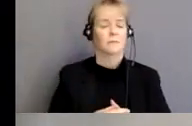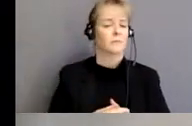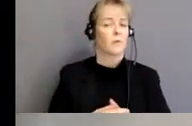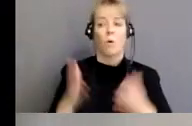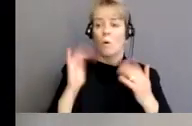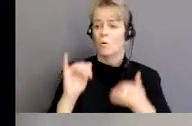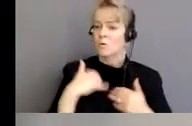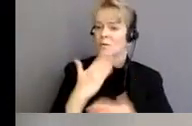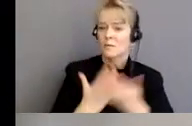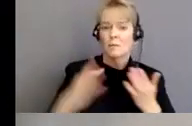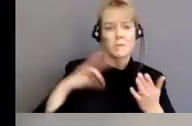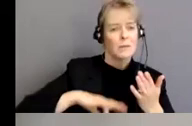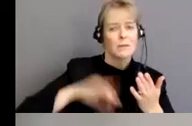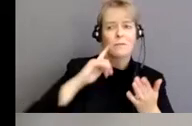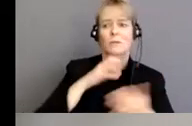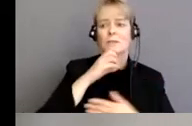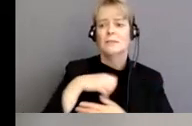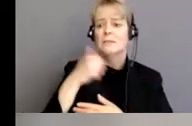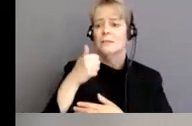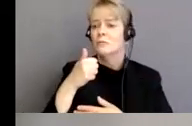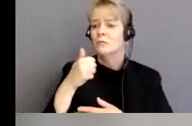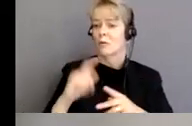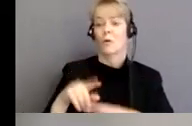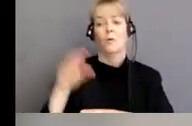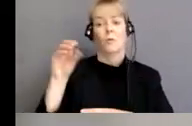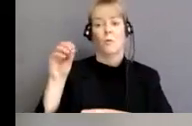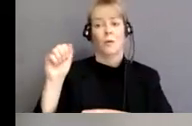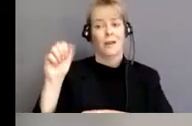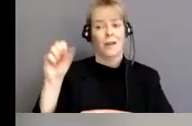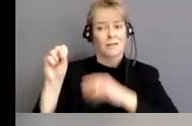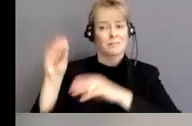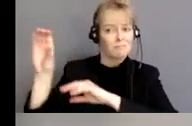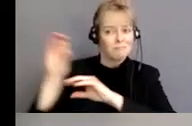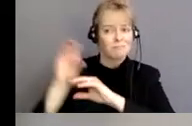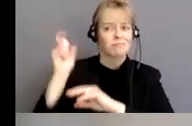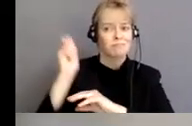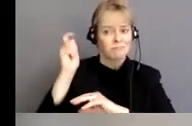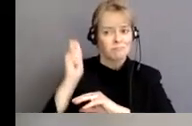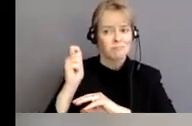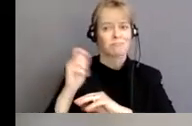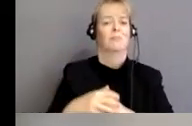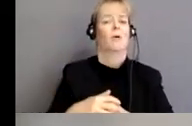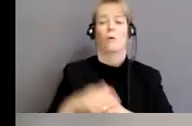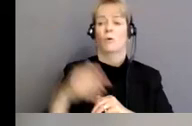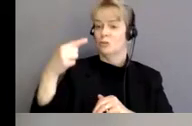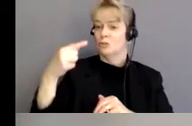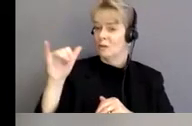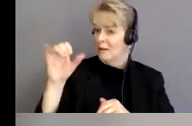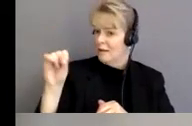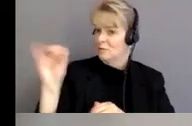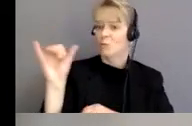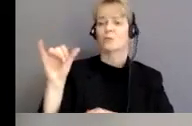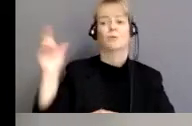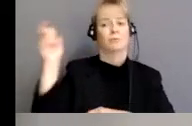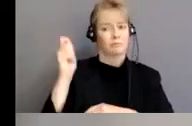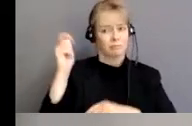seniors. They had topped up the OAS, Older Adult Supplement. They topped up the GIS, Guaranteed Income Supplement.